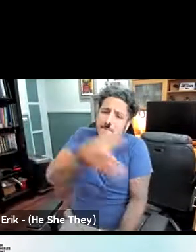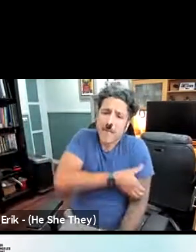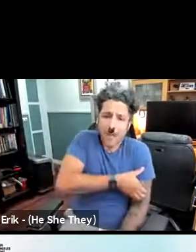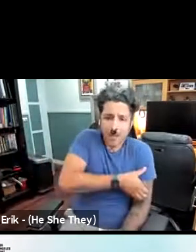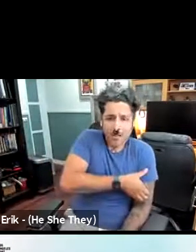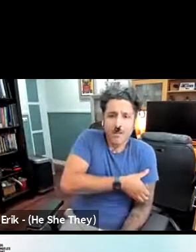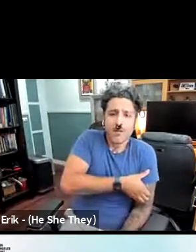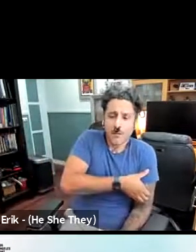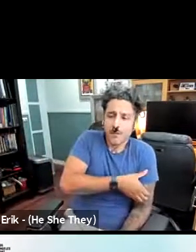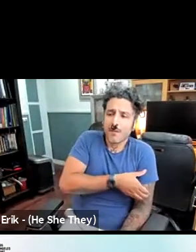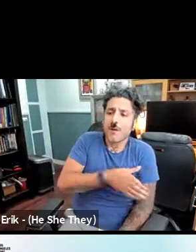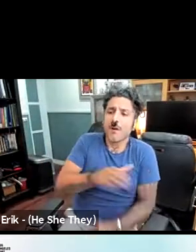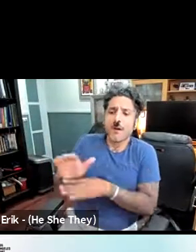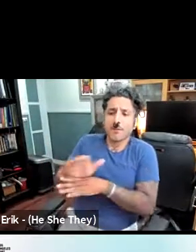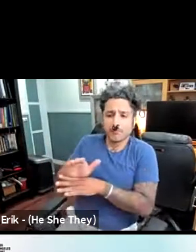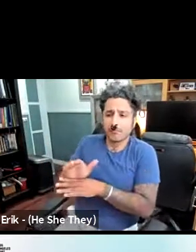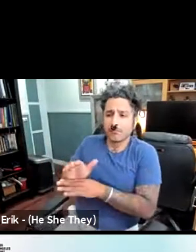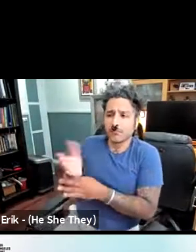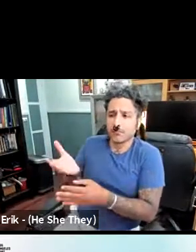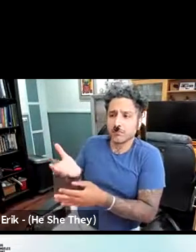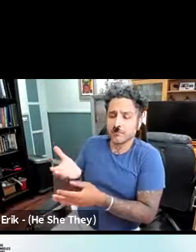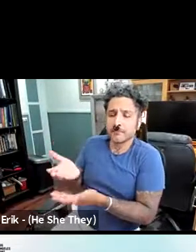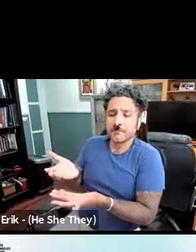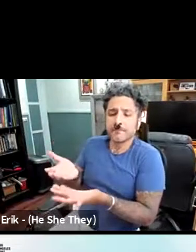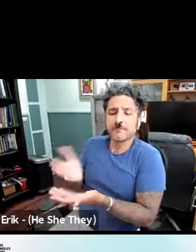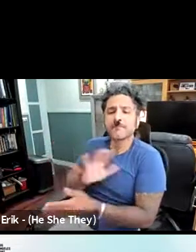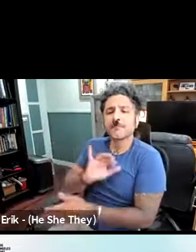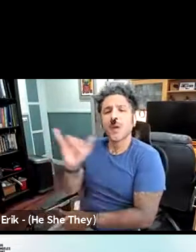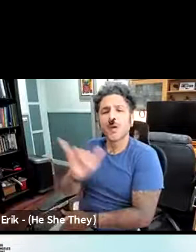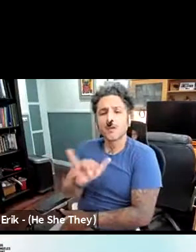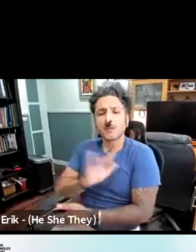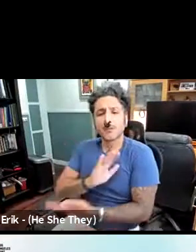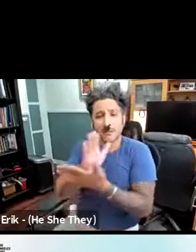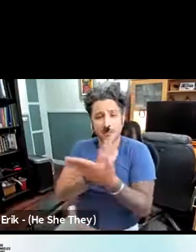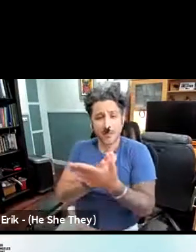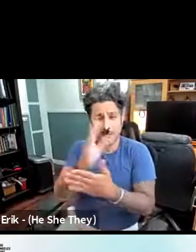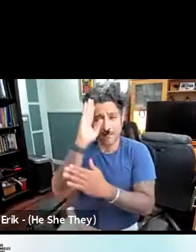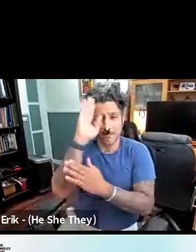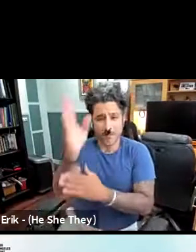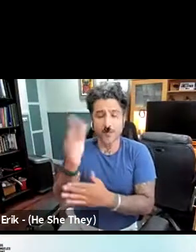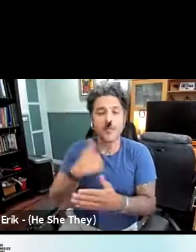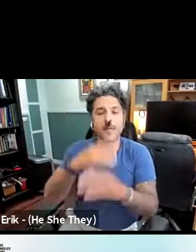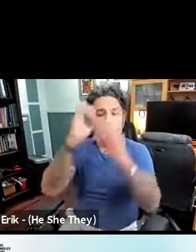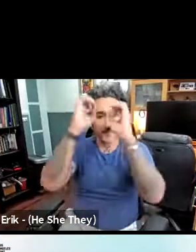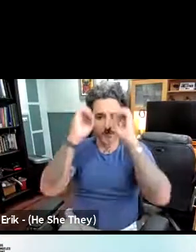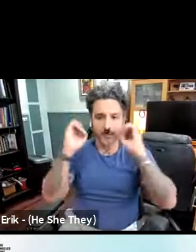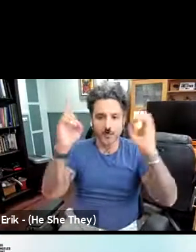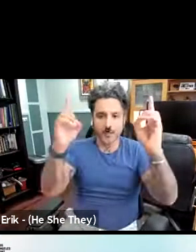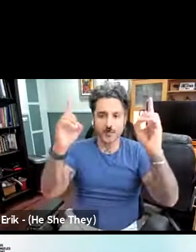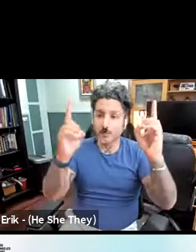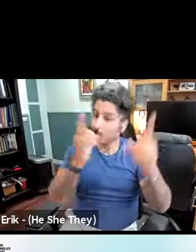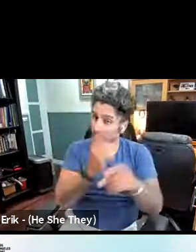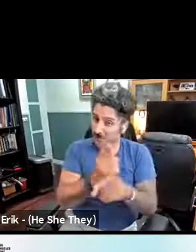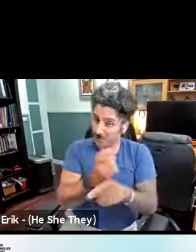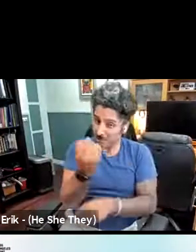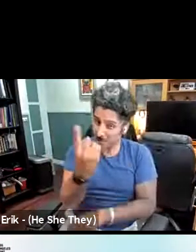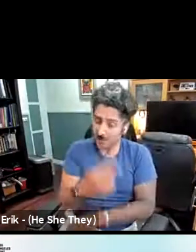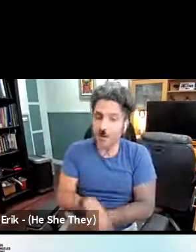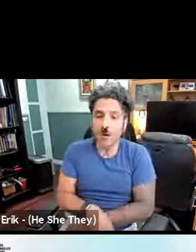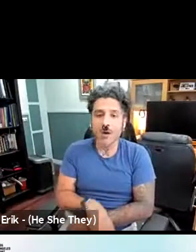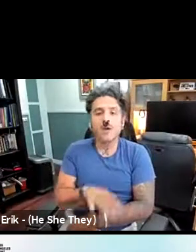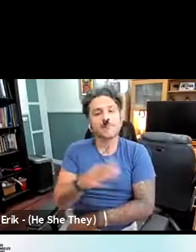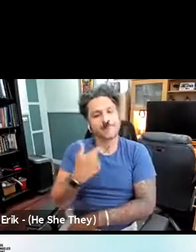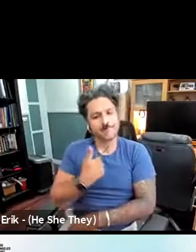right? And so that's where I see also a part of that future is education, right? Is us being, because